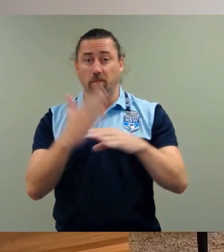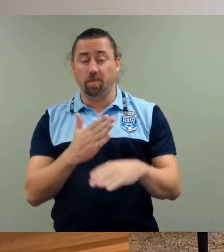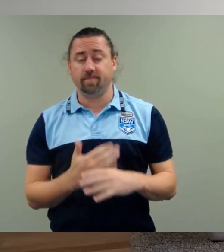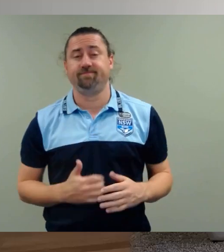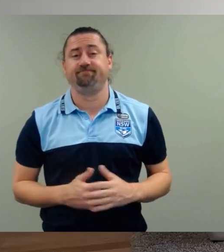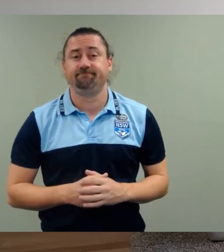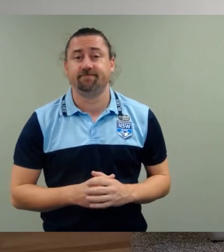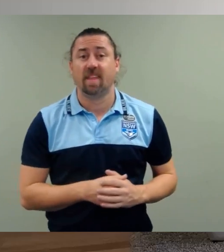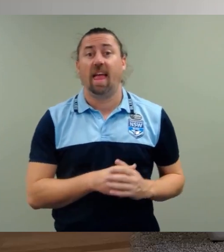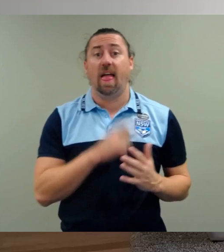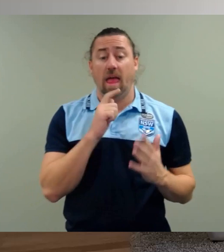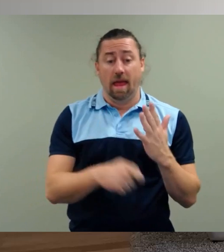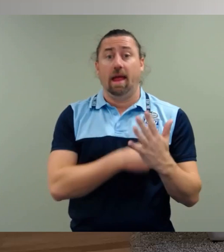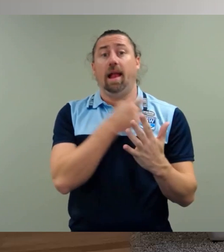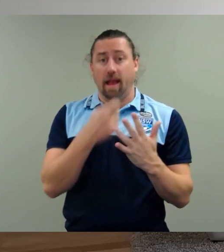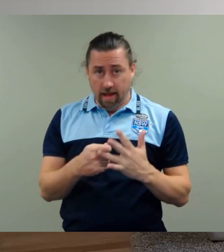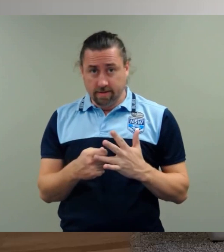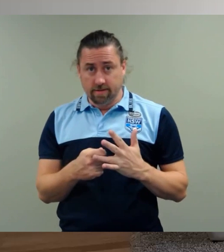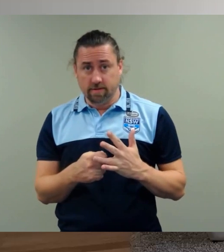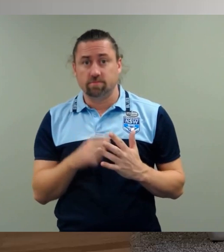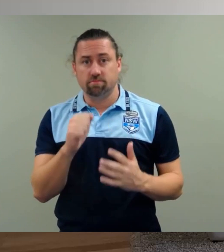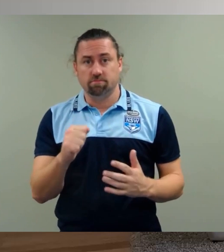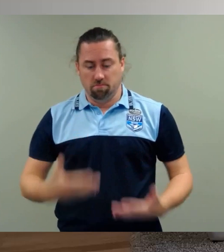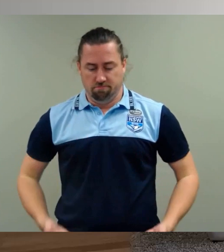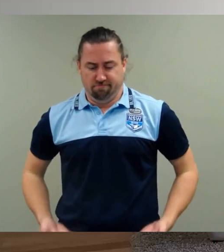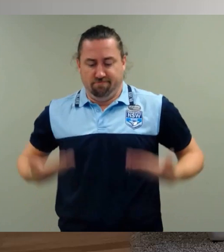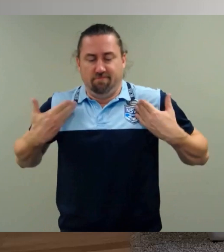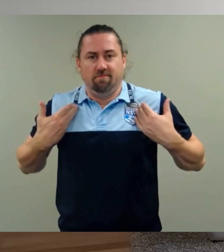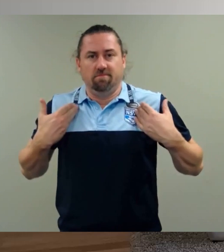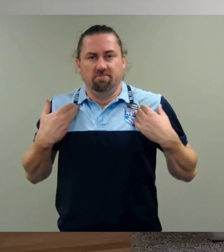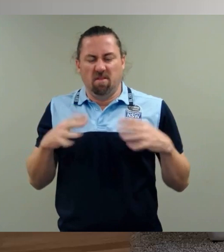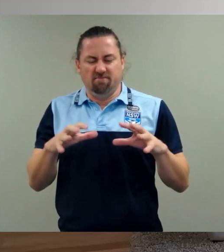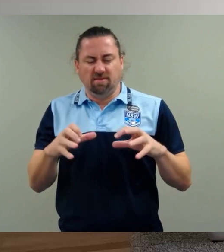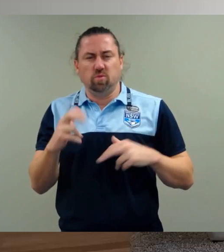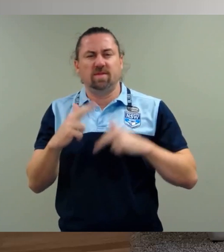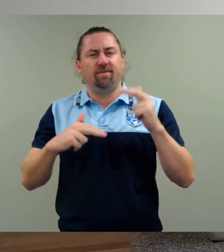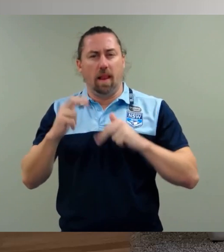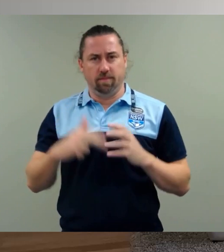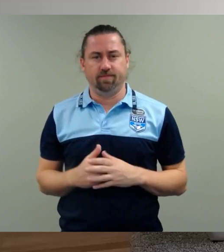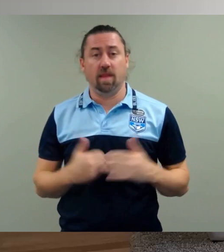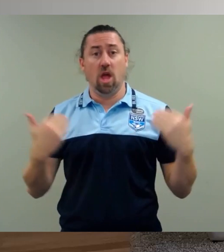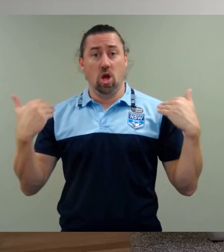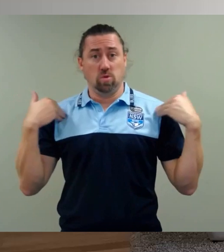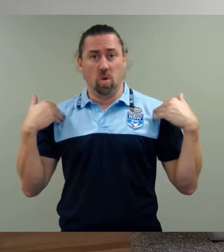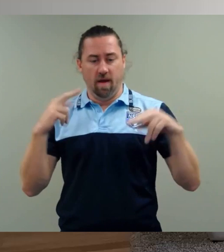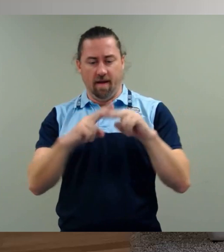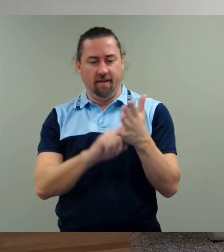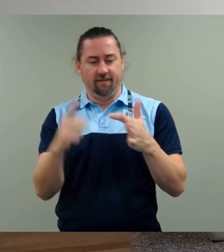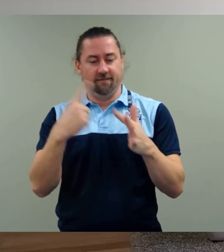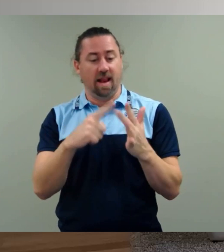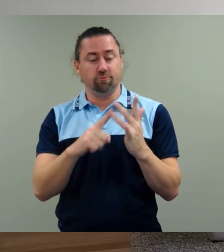Great work. We're now going to move on to working the muscles of the upper body. This exercise is called shoulder